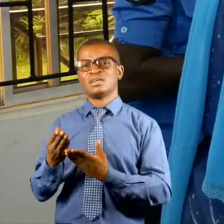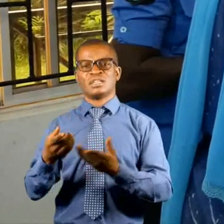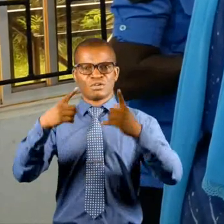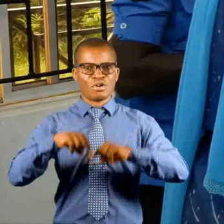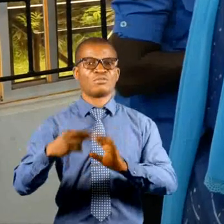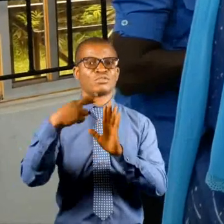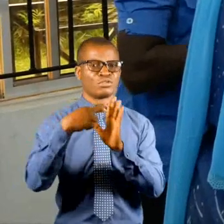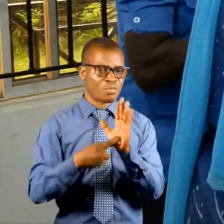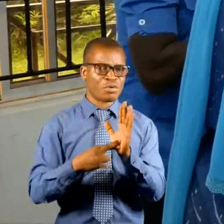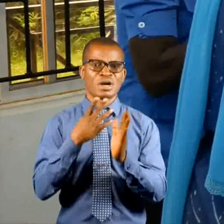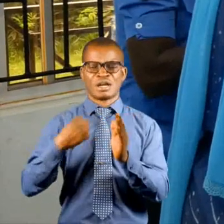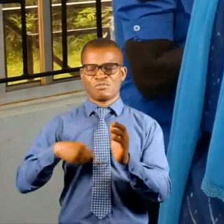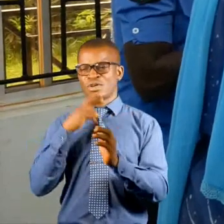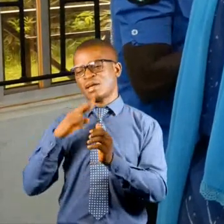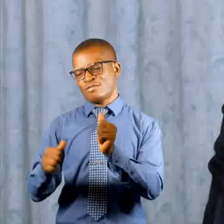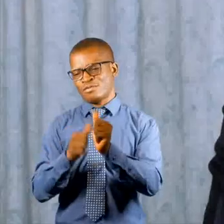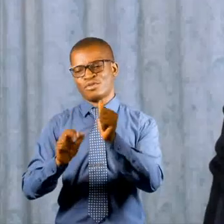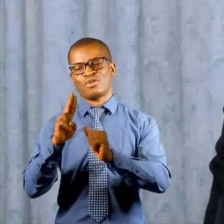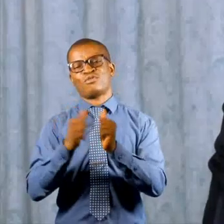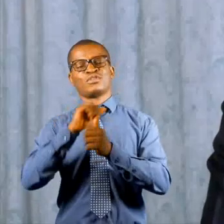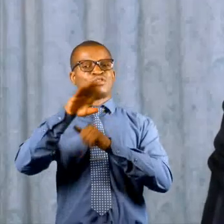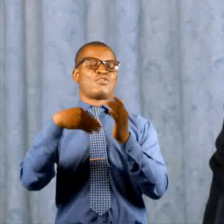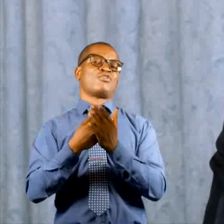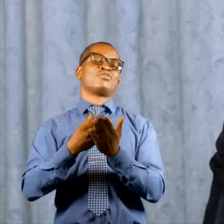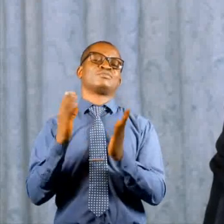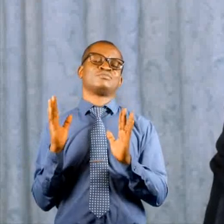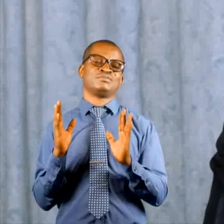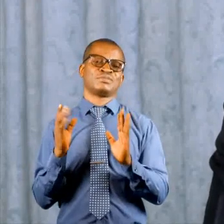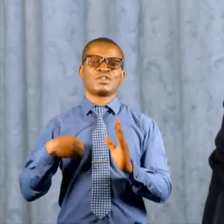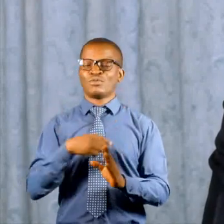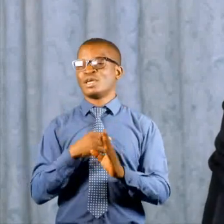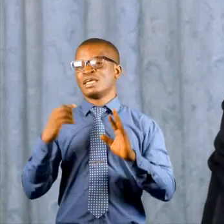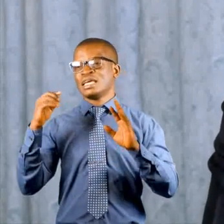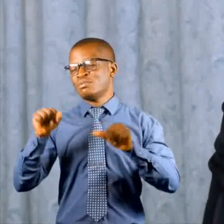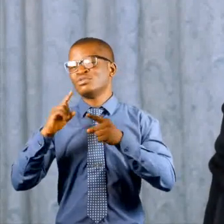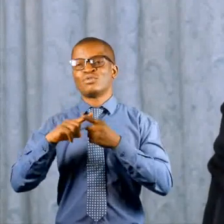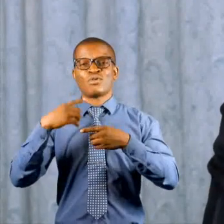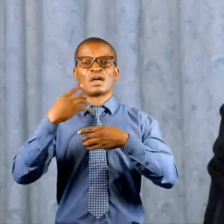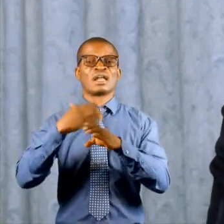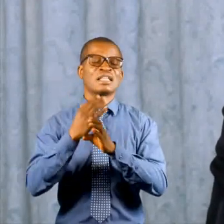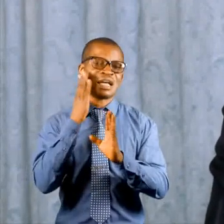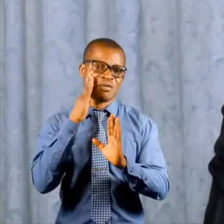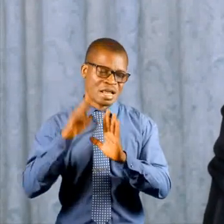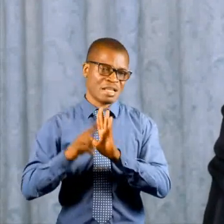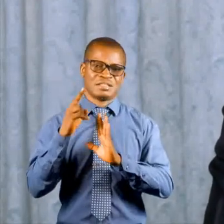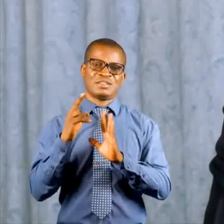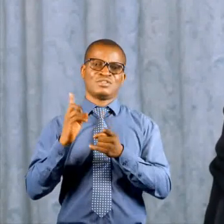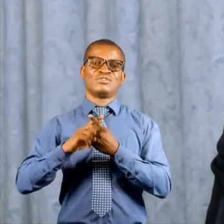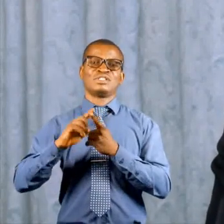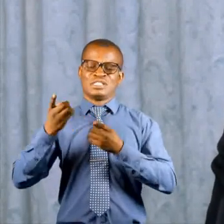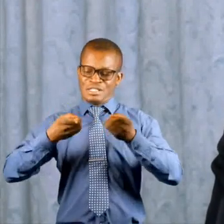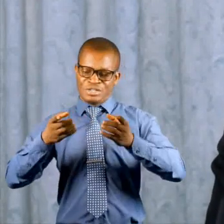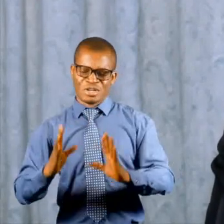making these reports, and we are following up with all of this. So we're able to raise the consciousness